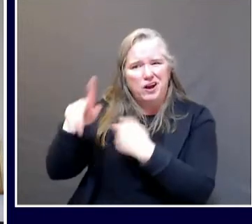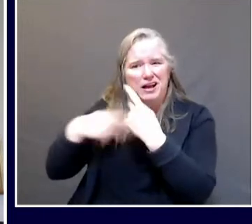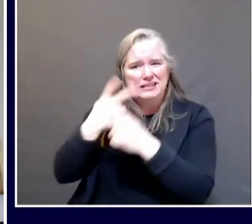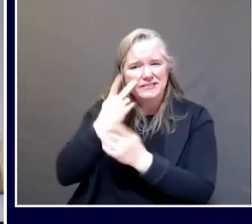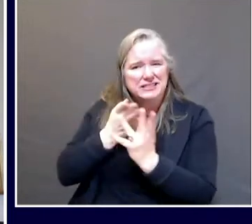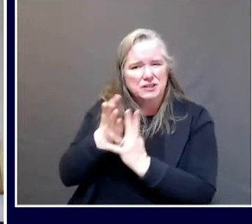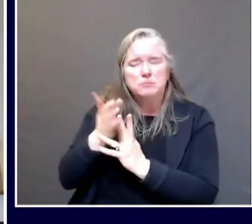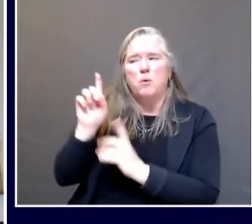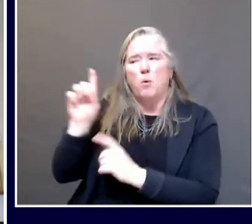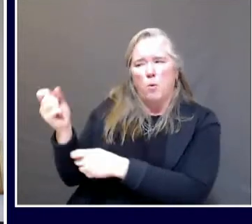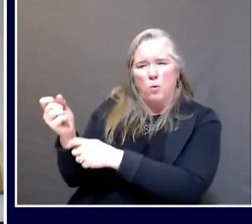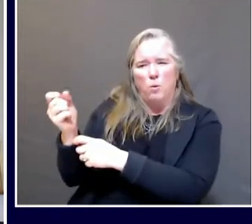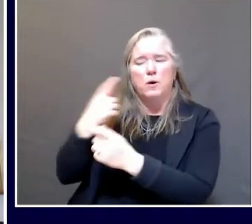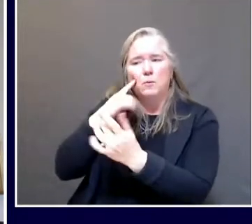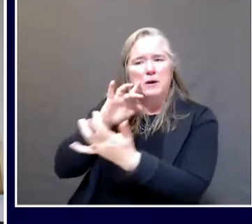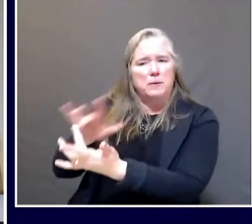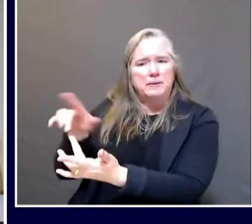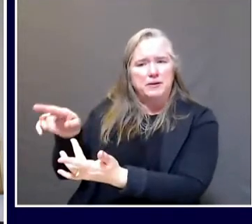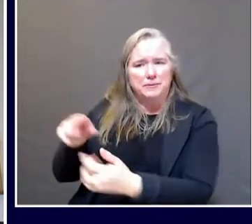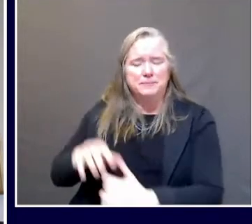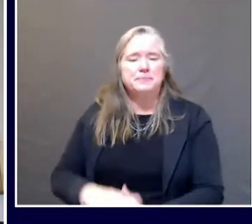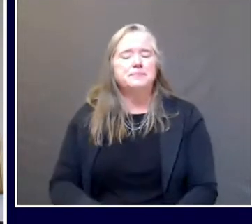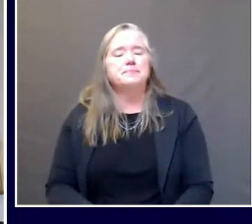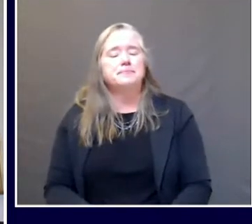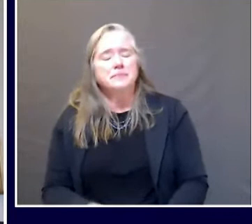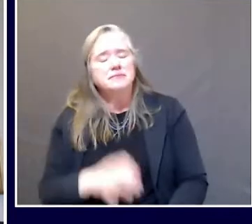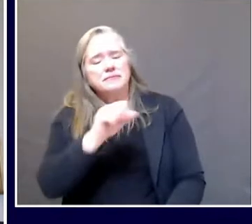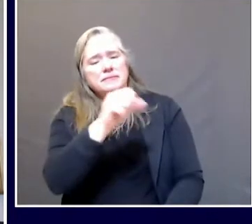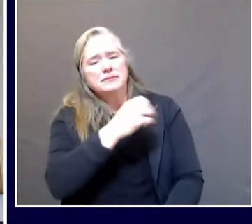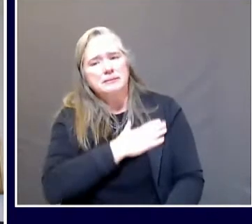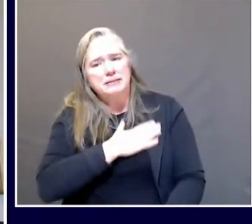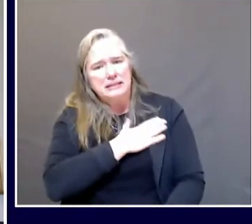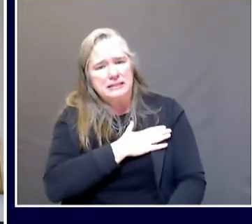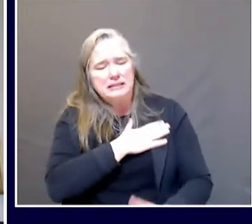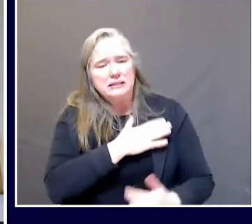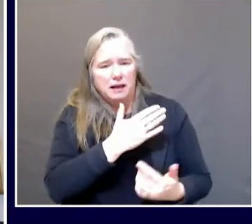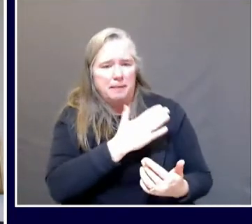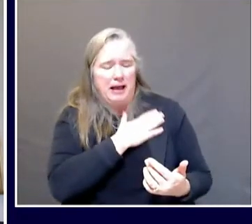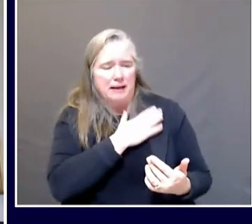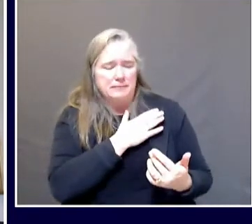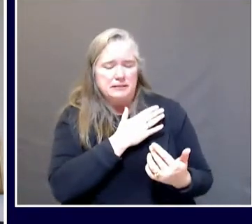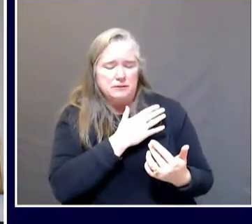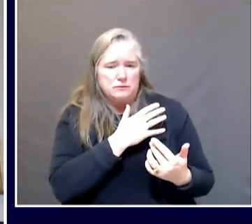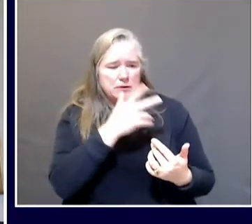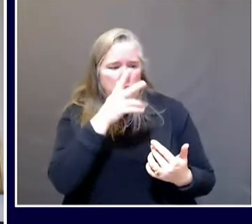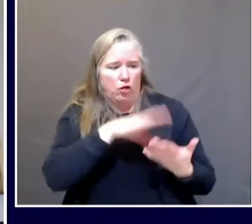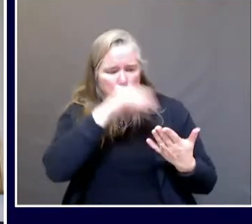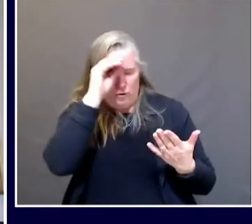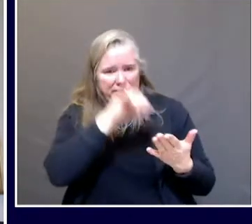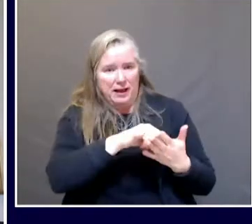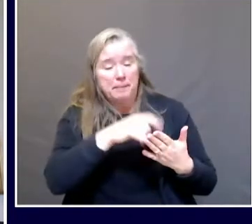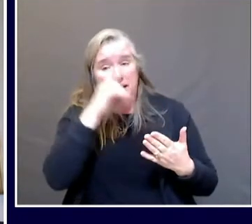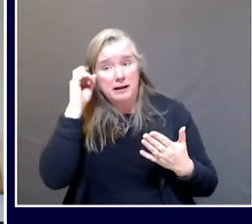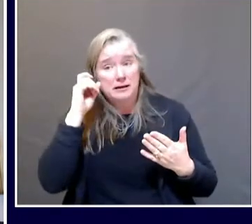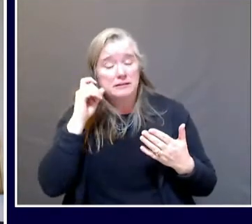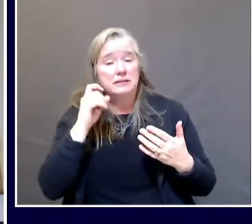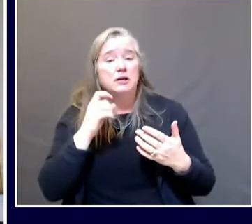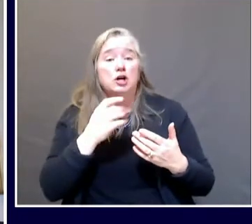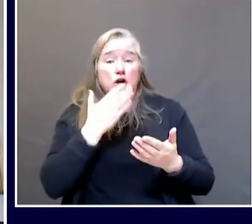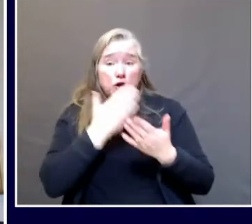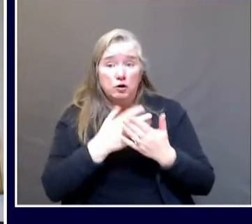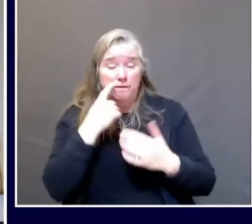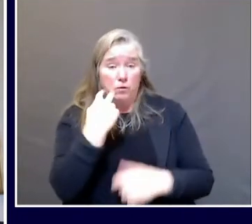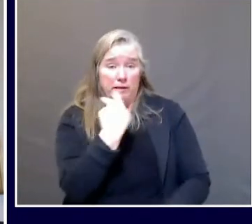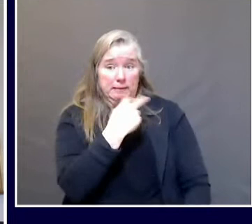that. Sure, yeah, it would be good to know the level of effectiveness that those have, because they do have that benefit of people being able to see your lips